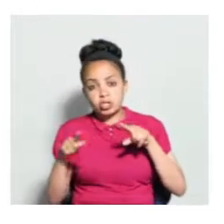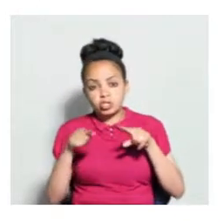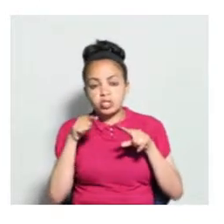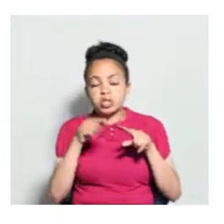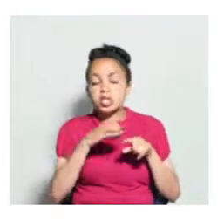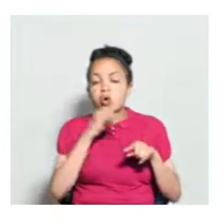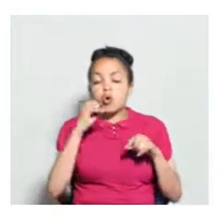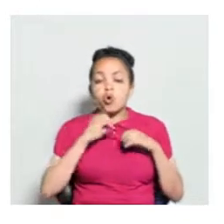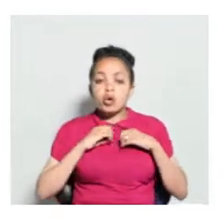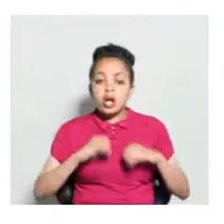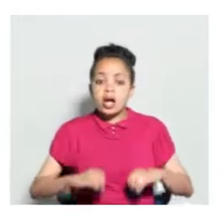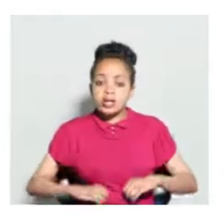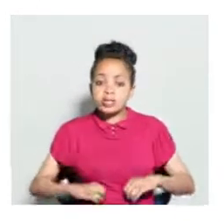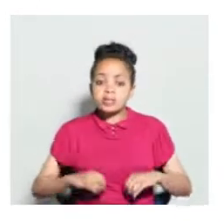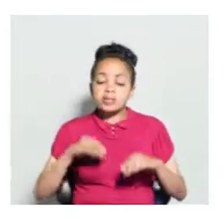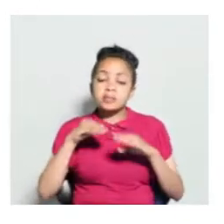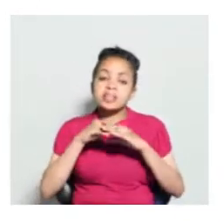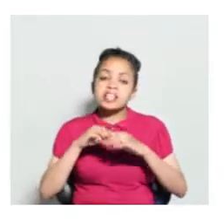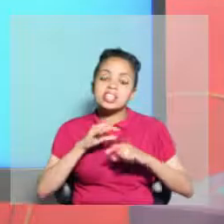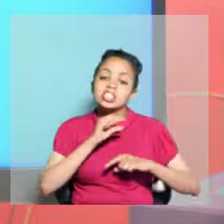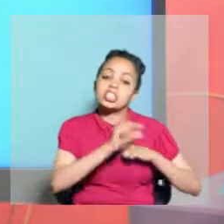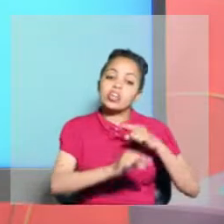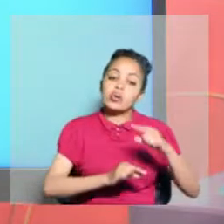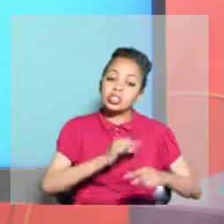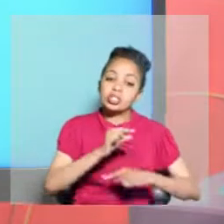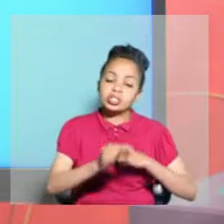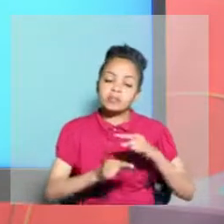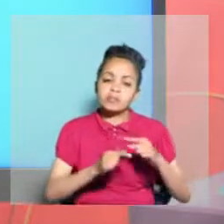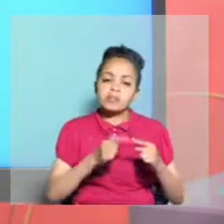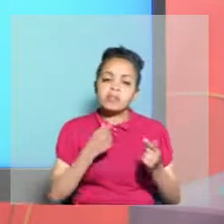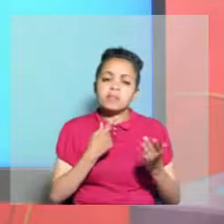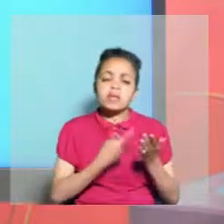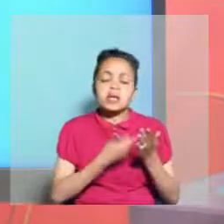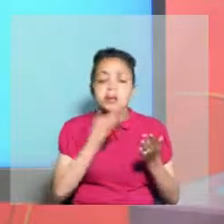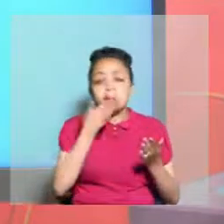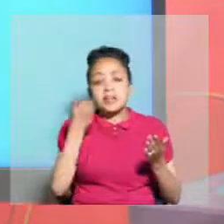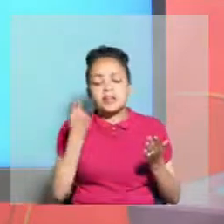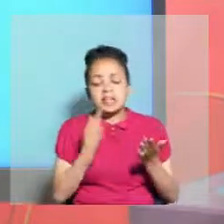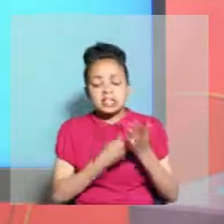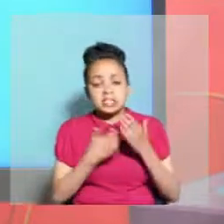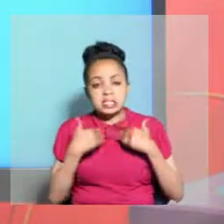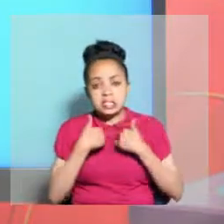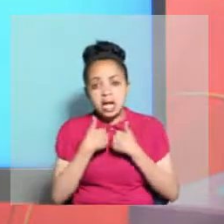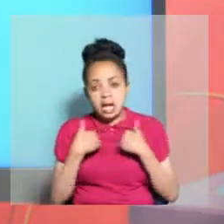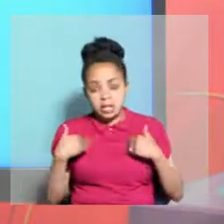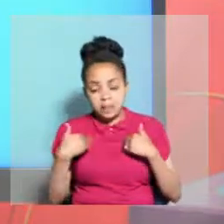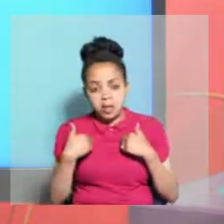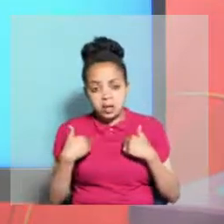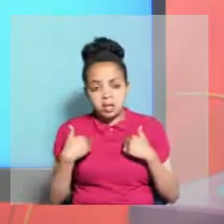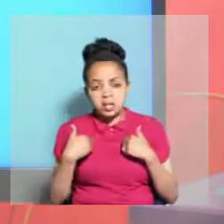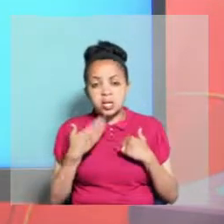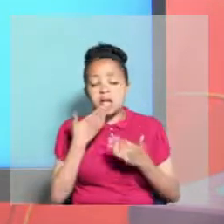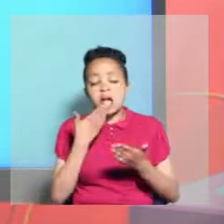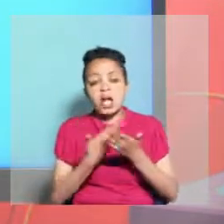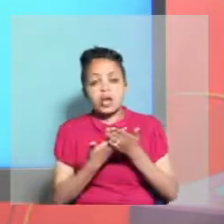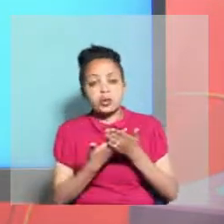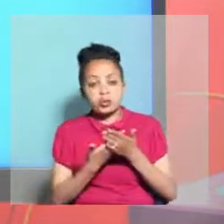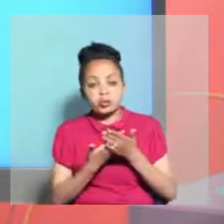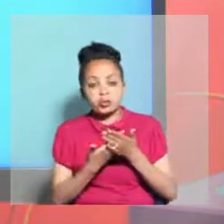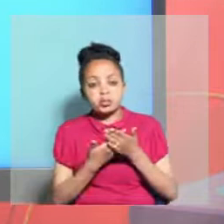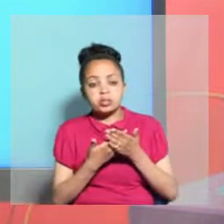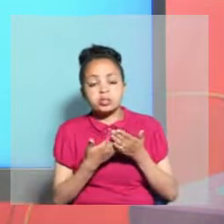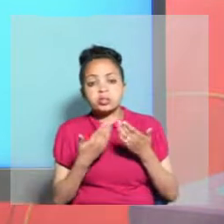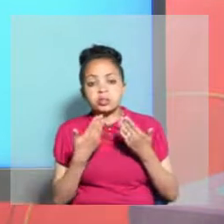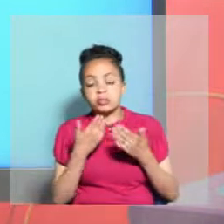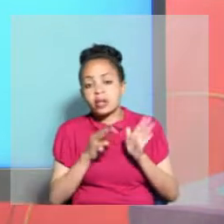an organism over a generation. He preferred this animal, which is a good experimental